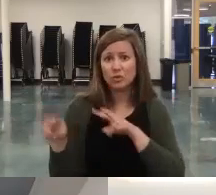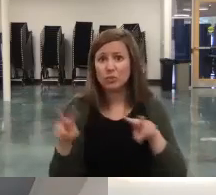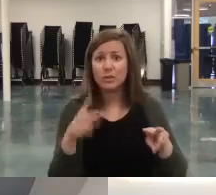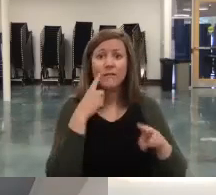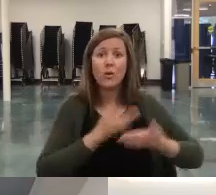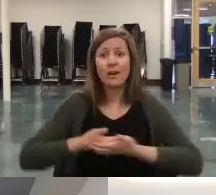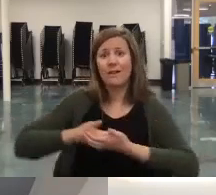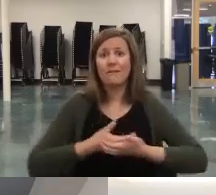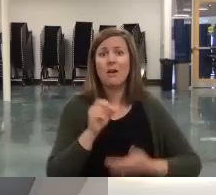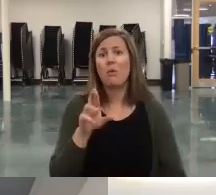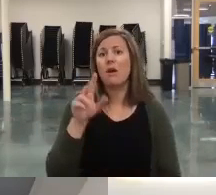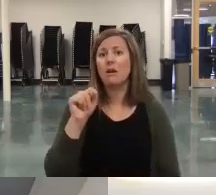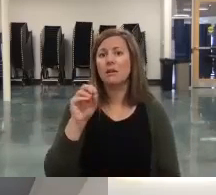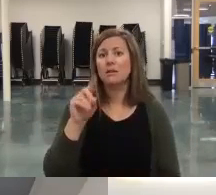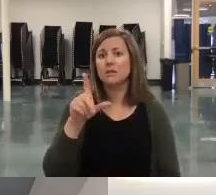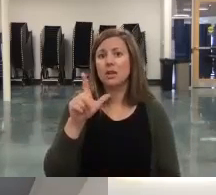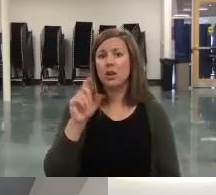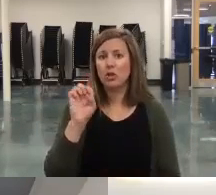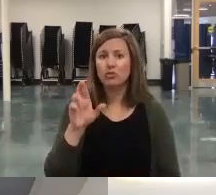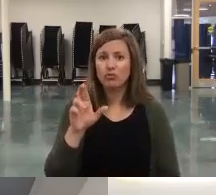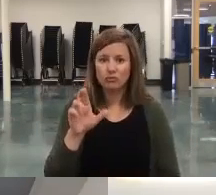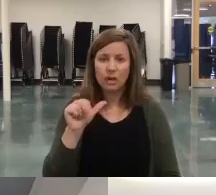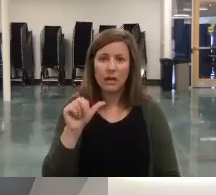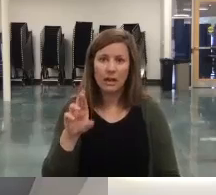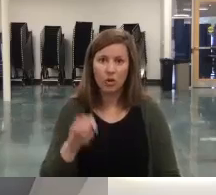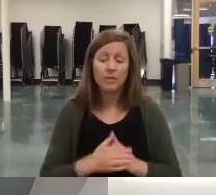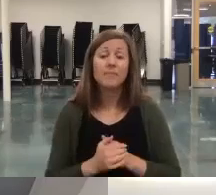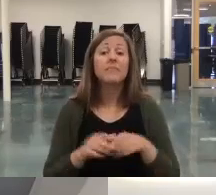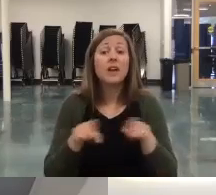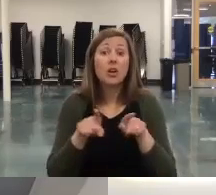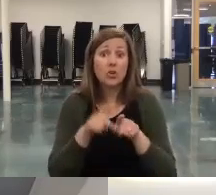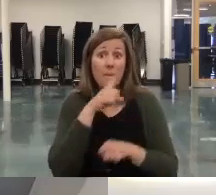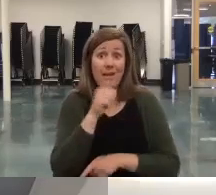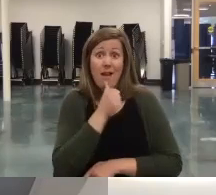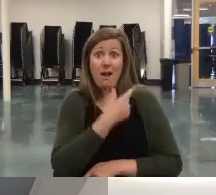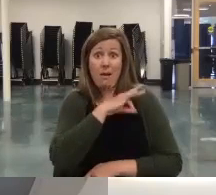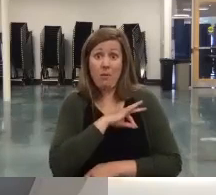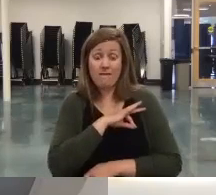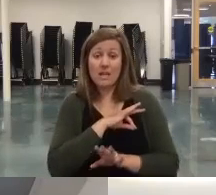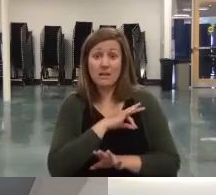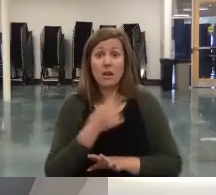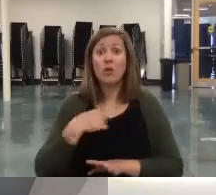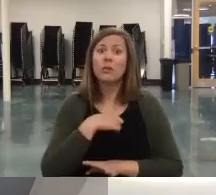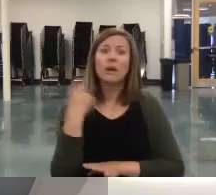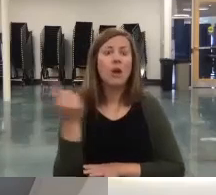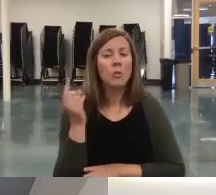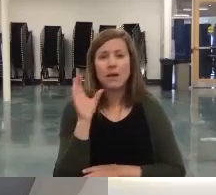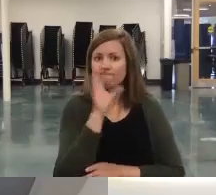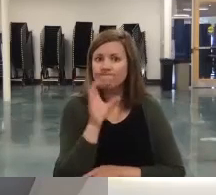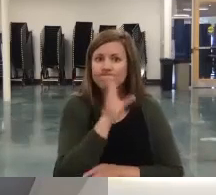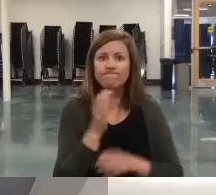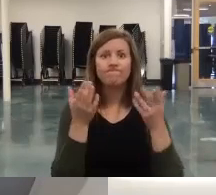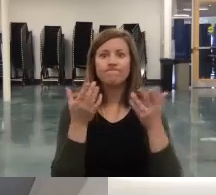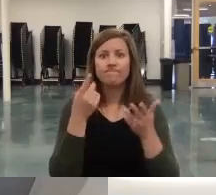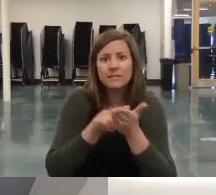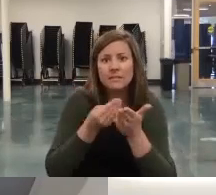and toddler care. And then we have, as a not-for-profit, we definitely are always looking for